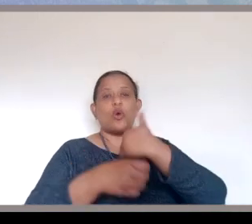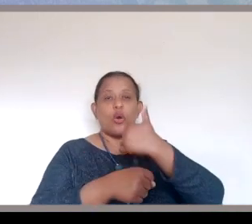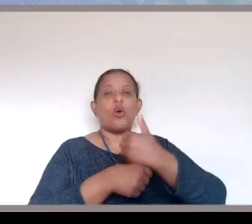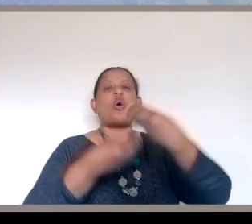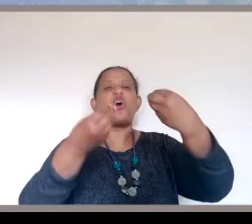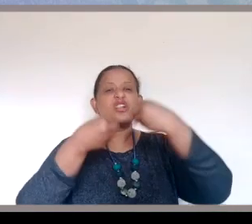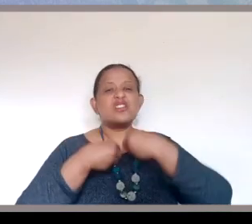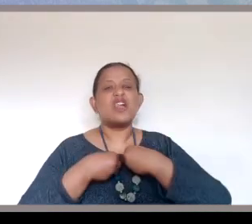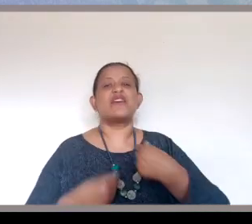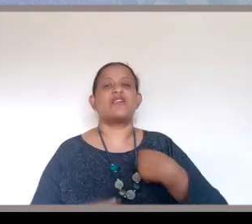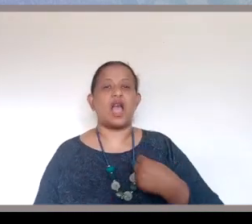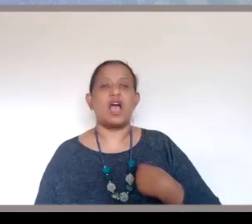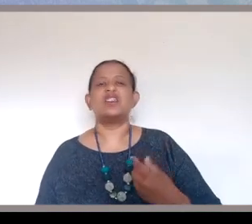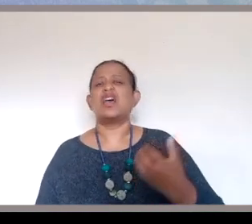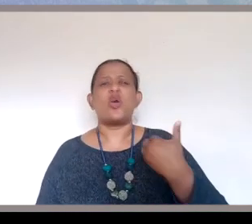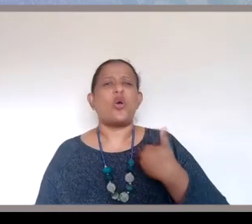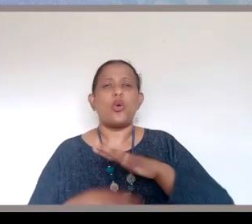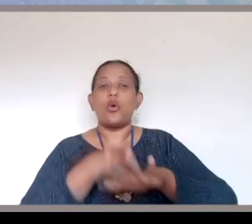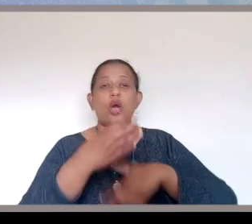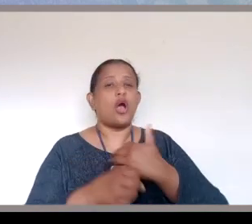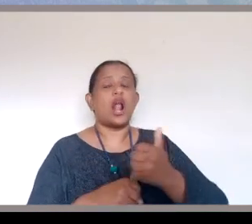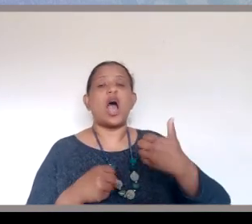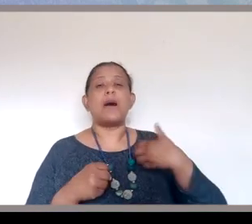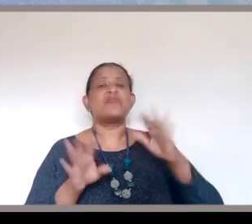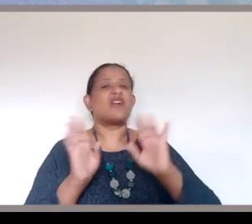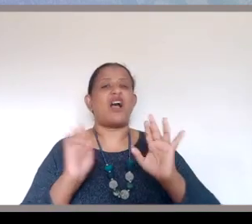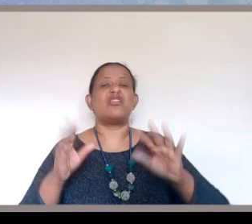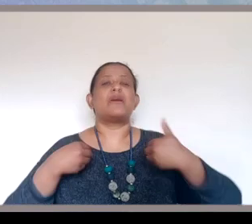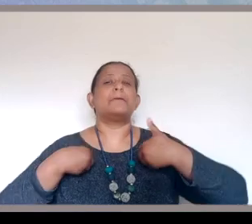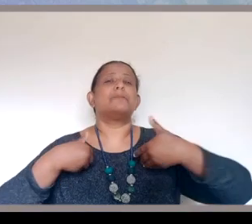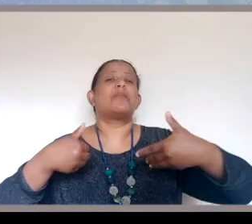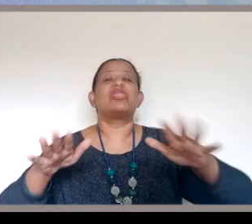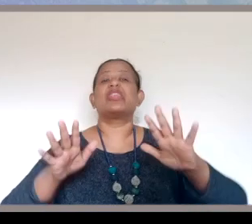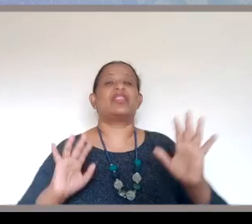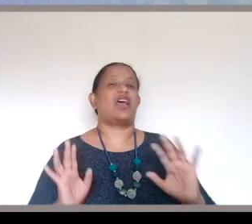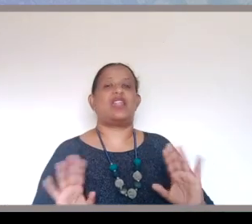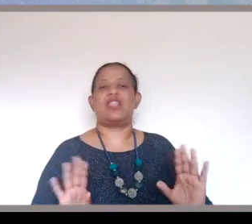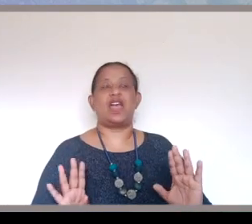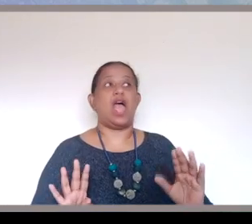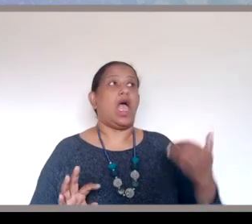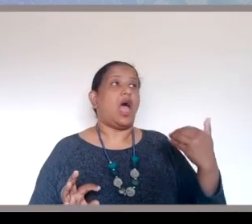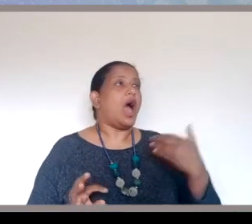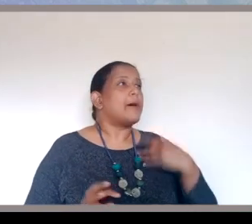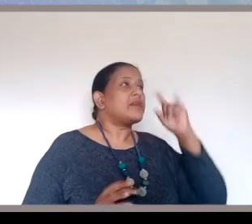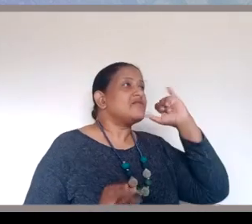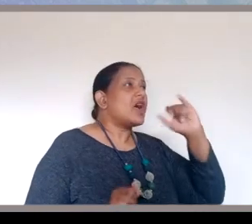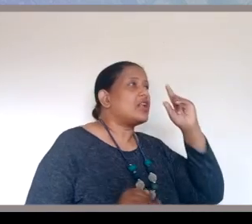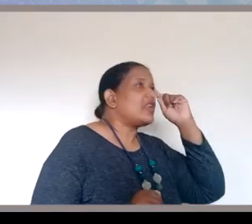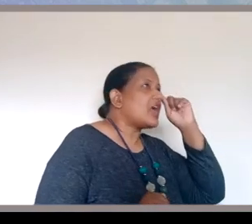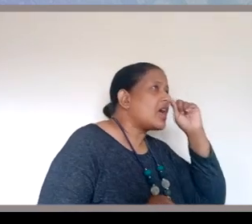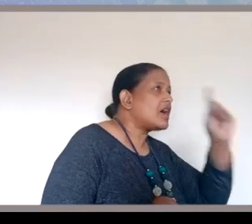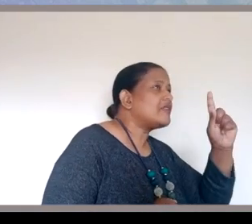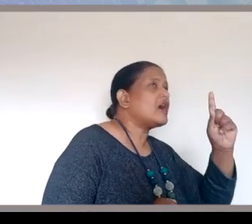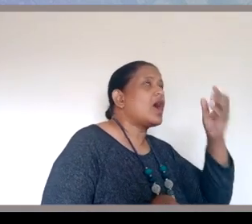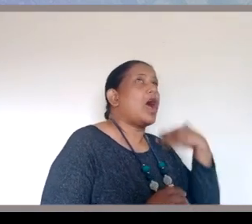never allows more on you than He puts in you to bear it up. You see,